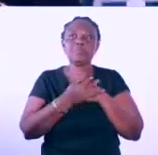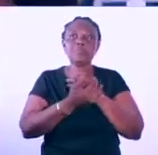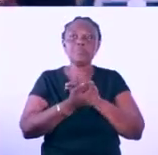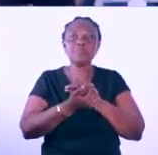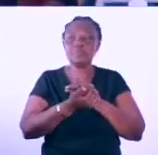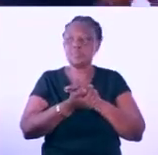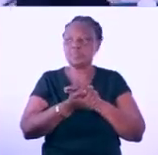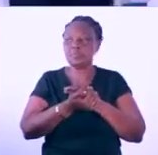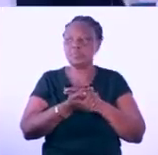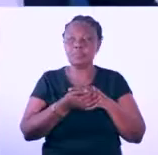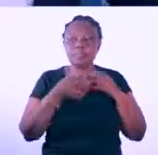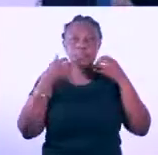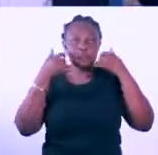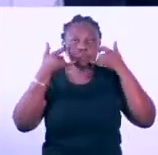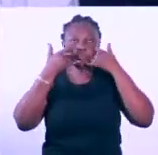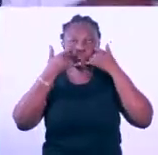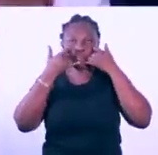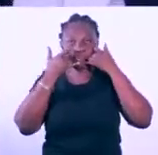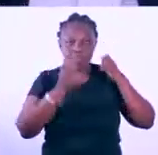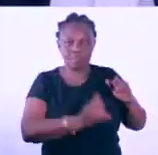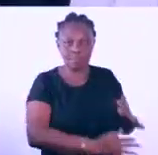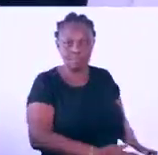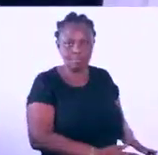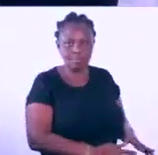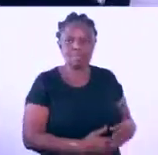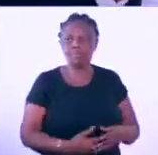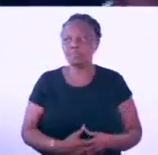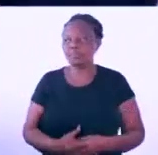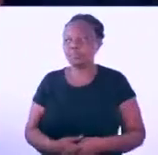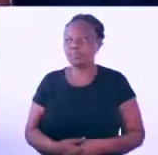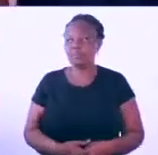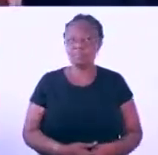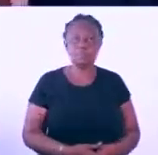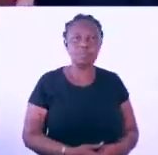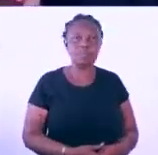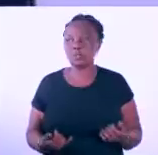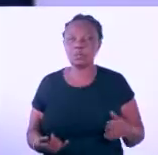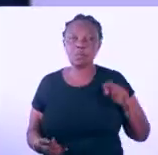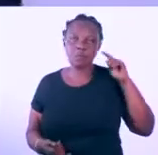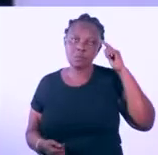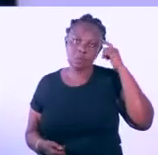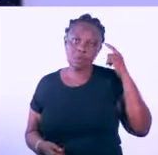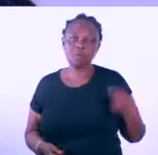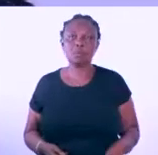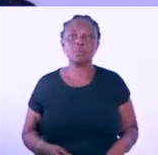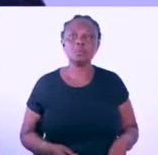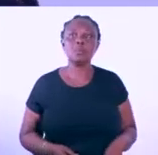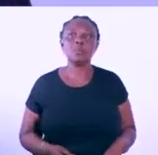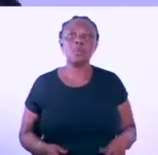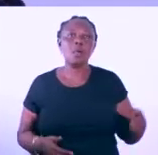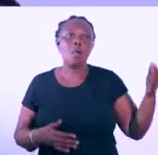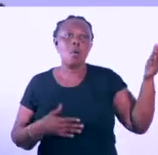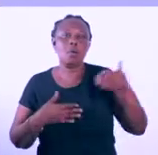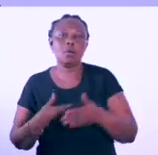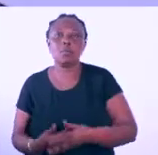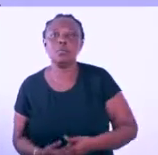Okay. All right. You set? Okay. Hello, colleagues. Welcome back.